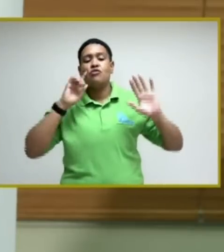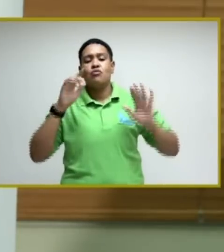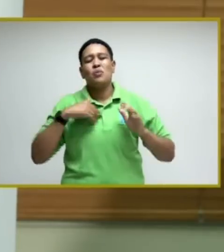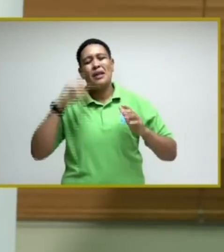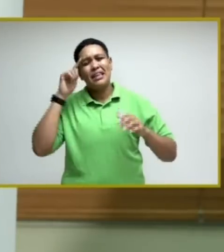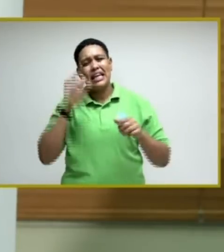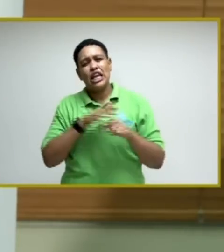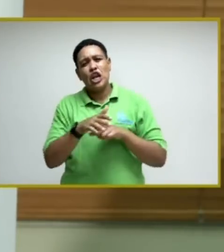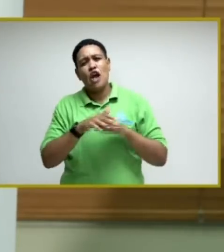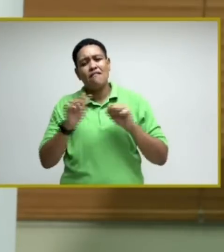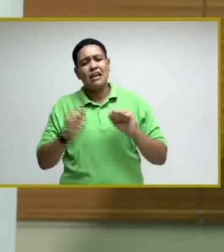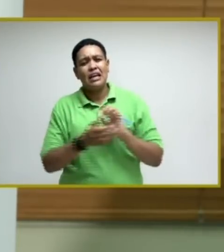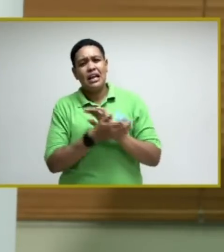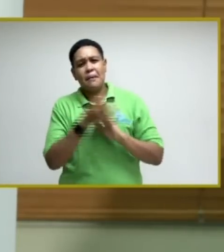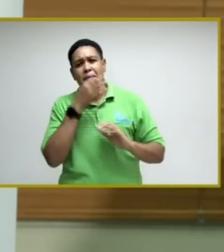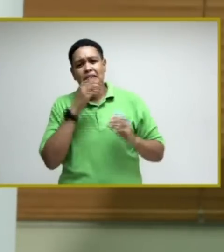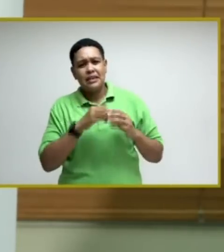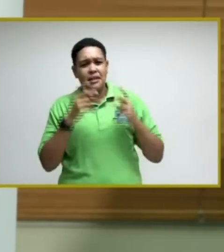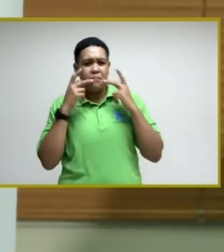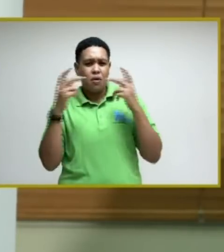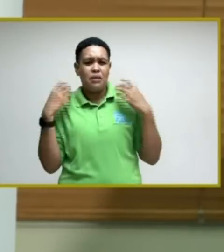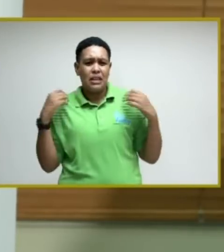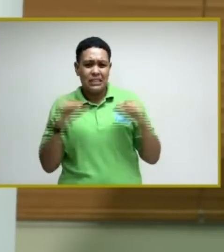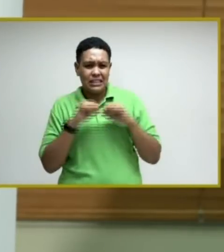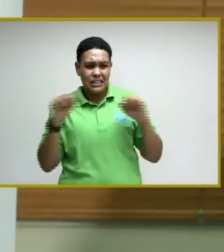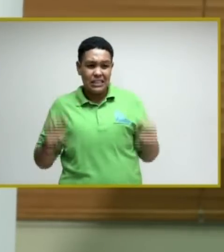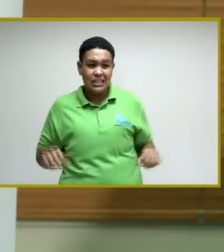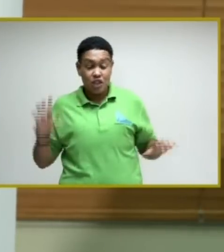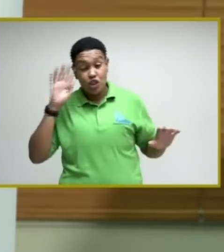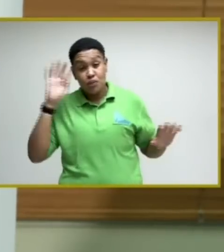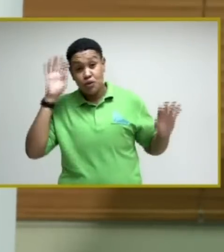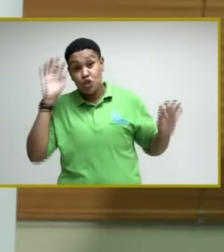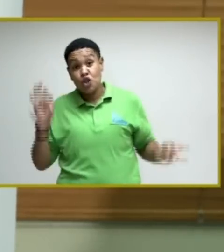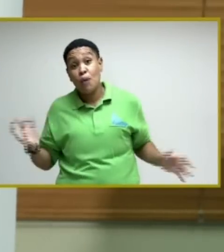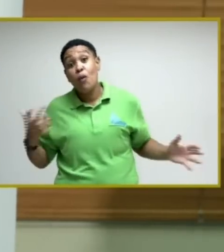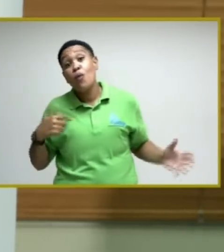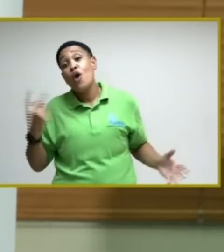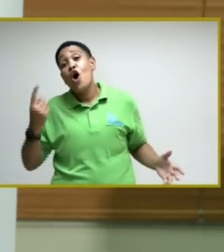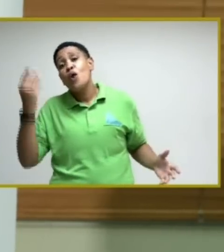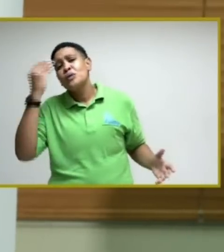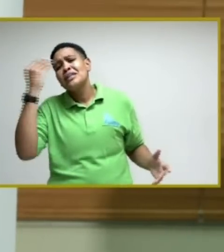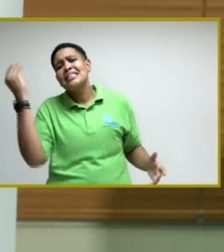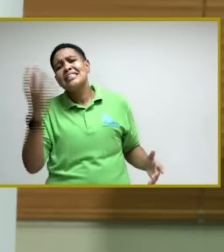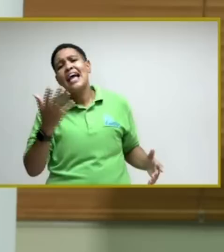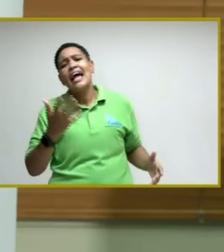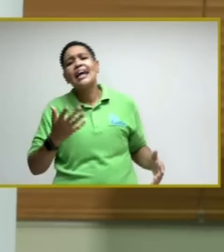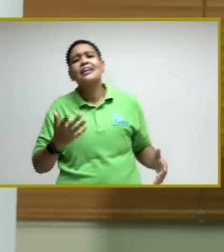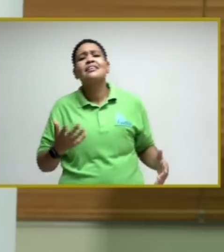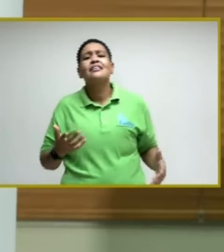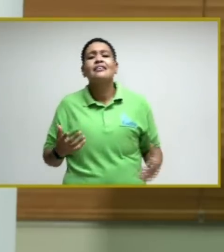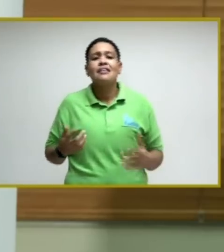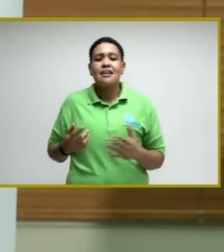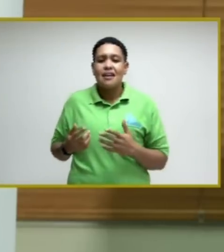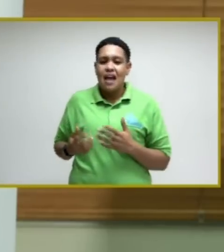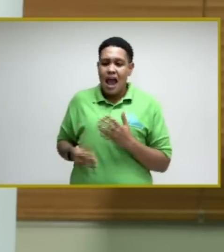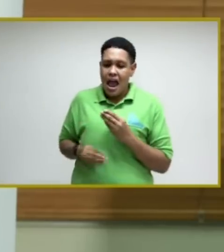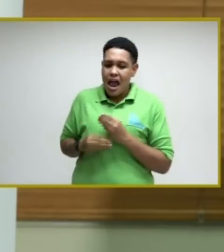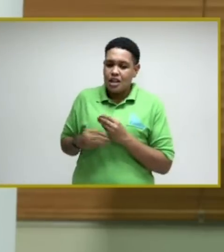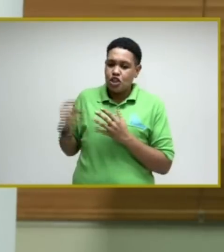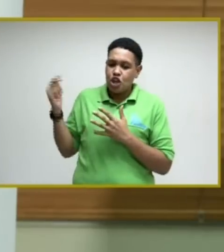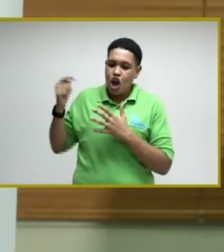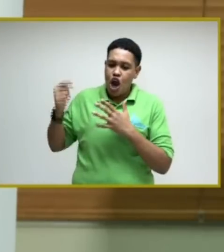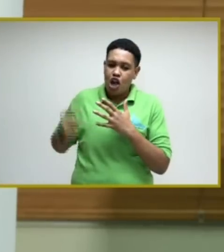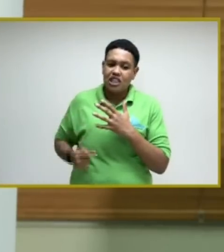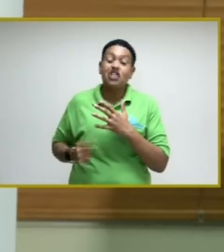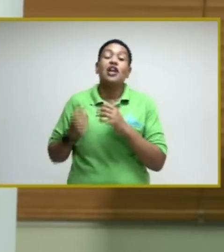enough capacity within the public health system to determine. What we have always said is that the underlying conditions